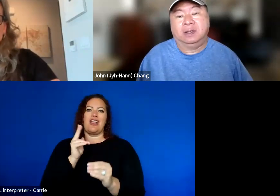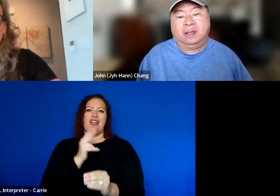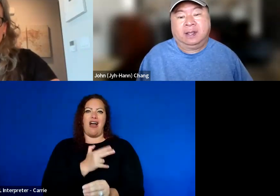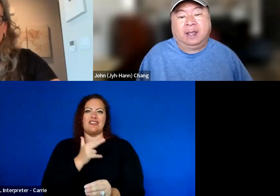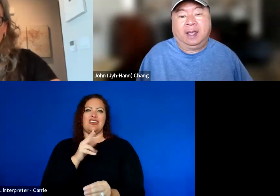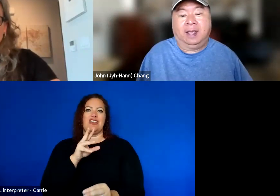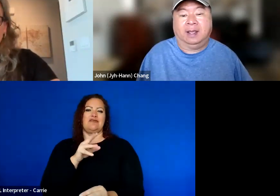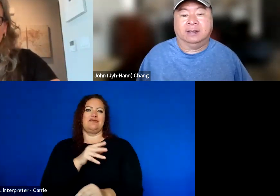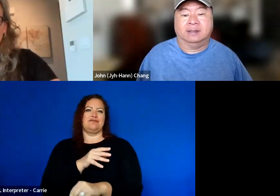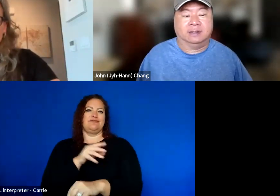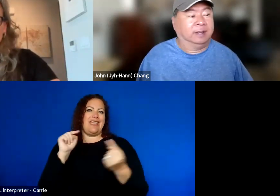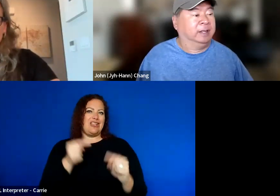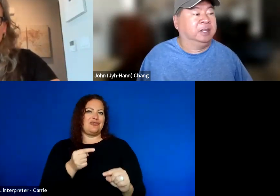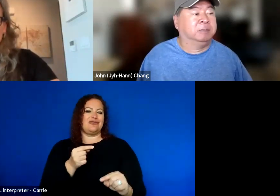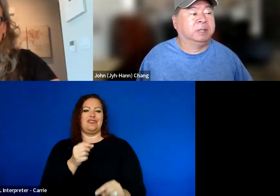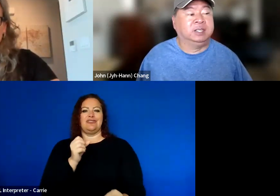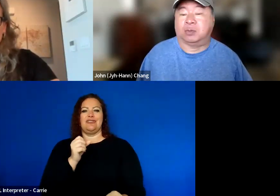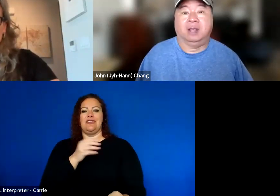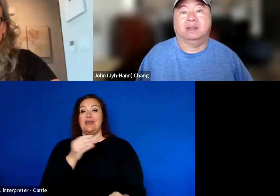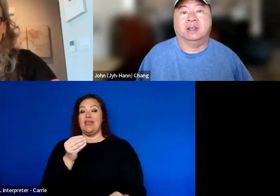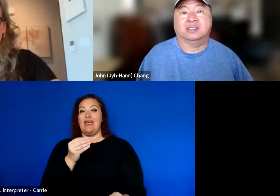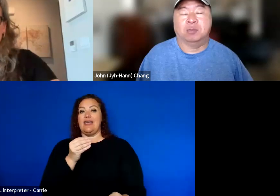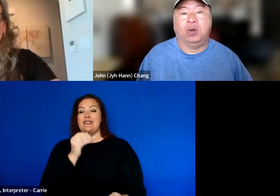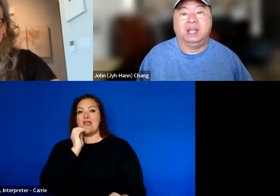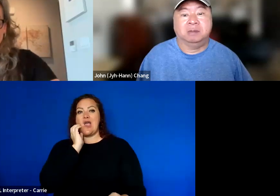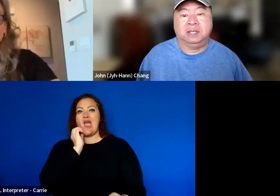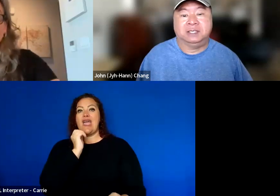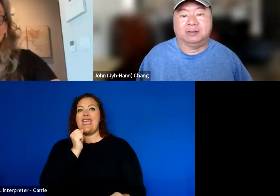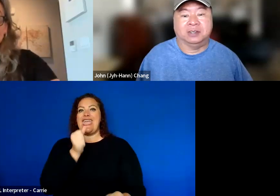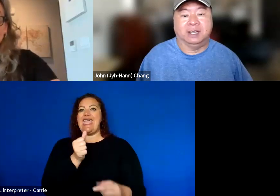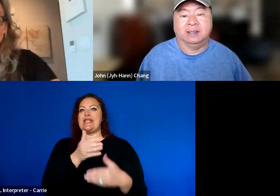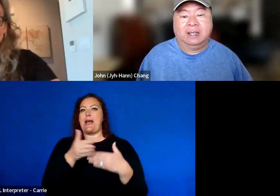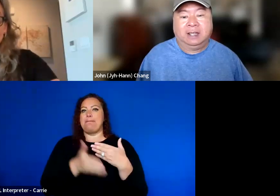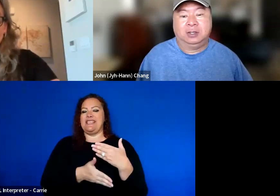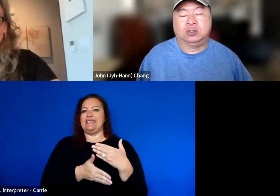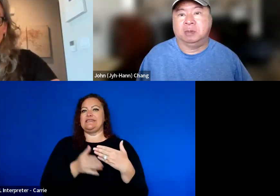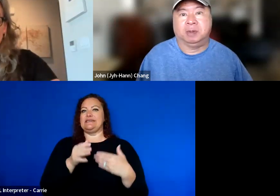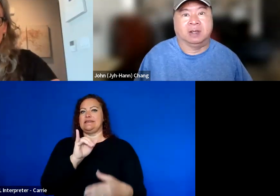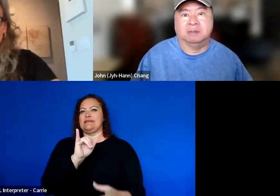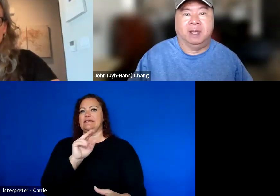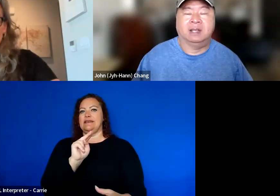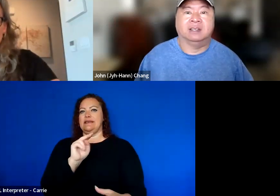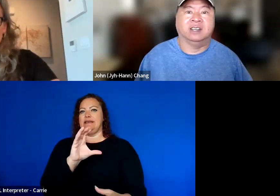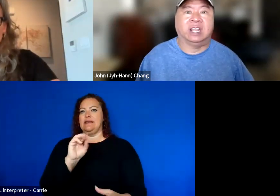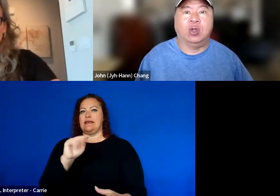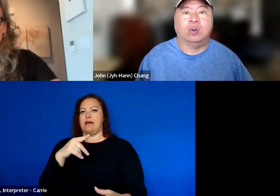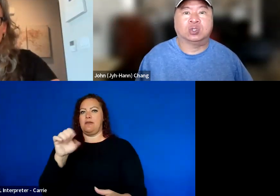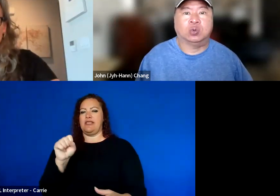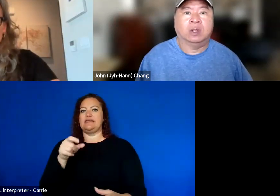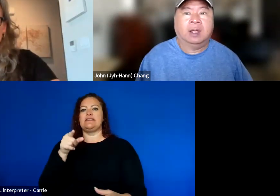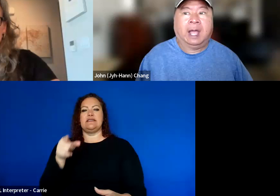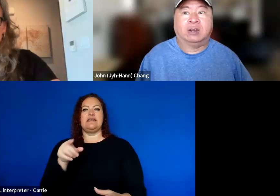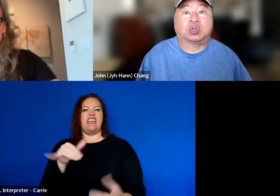wounds and yeah. incompletes, right? And there's more incompletes out there than it used to be because medically they